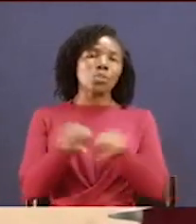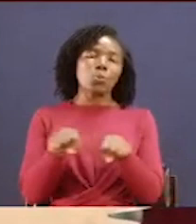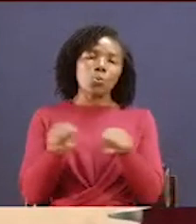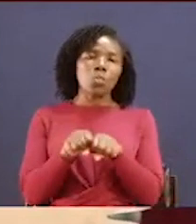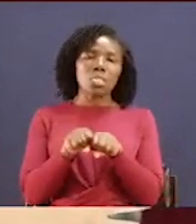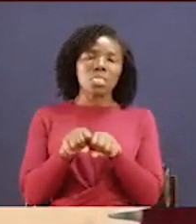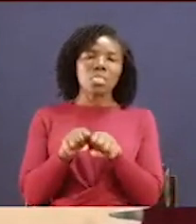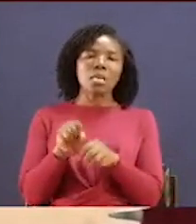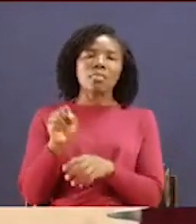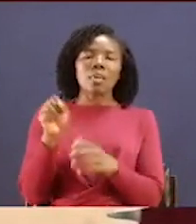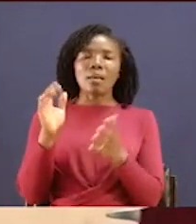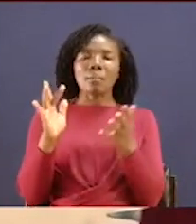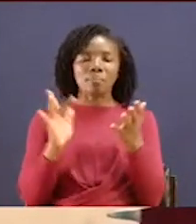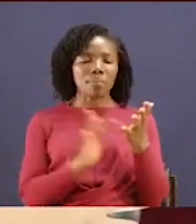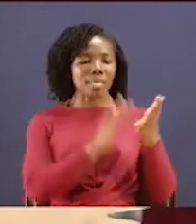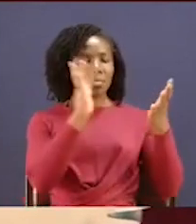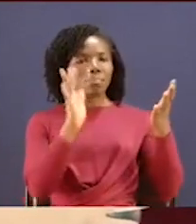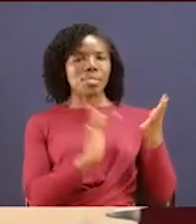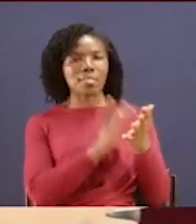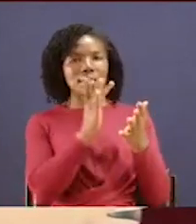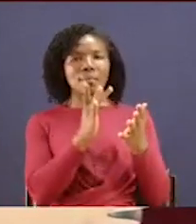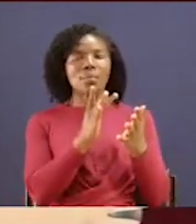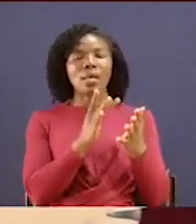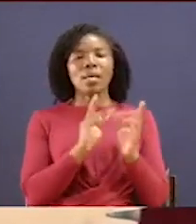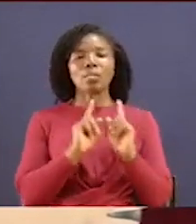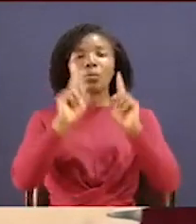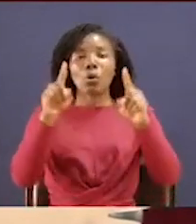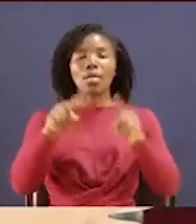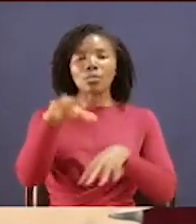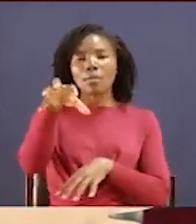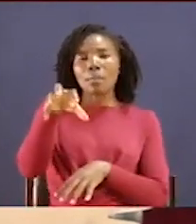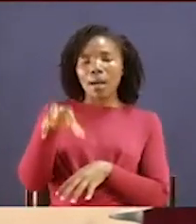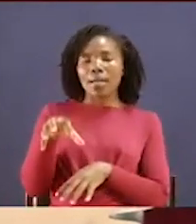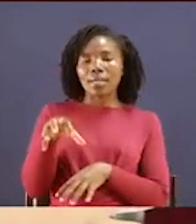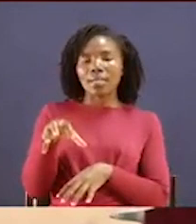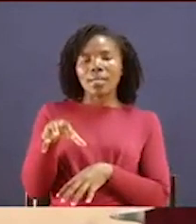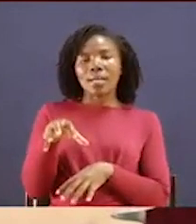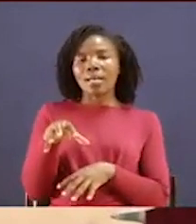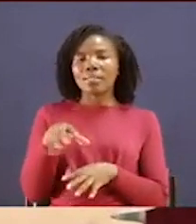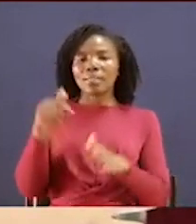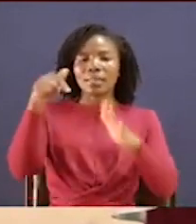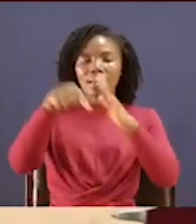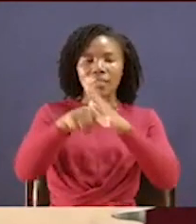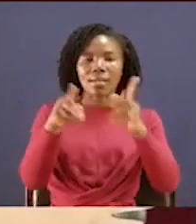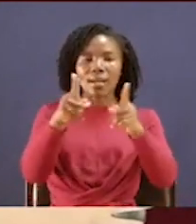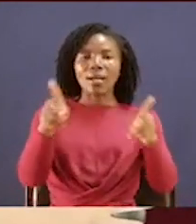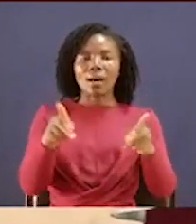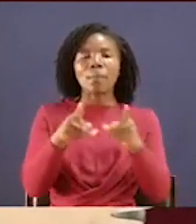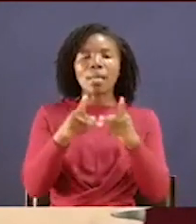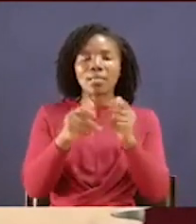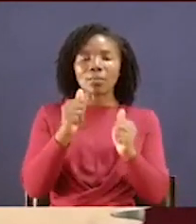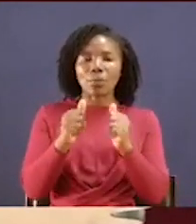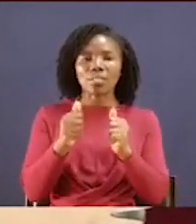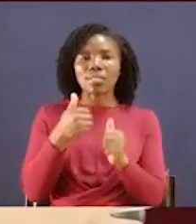are browsing, they are window shopping. And eventually, they end up in this Nyamachoma space that's also